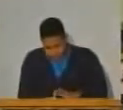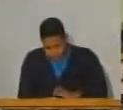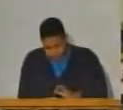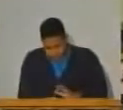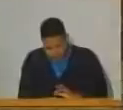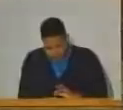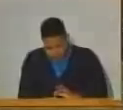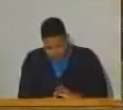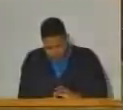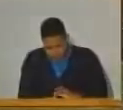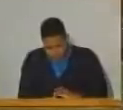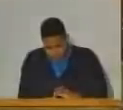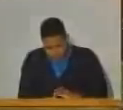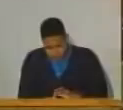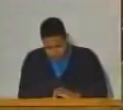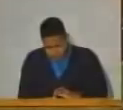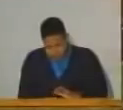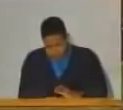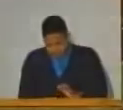The